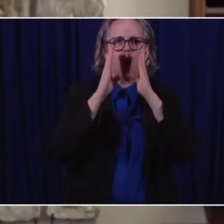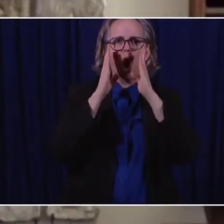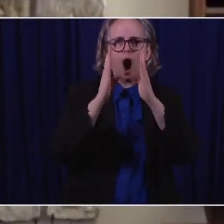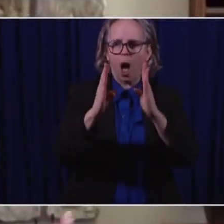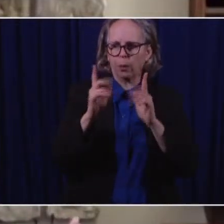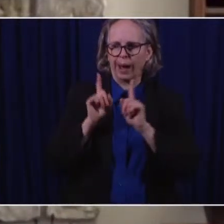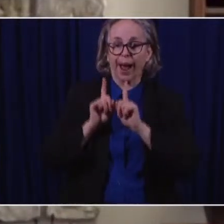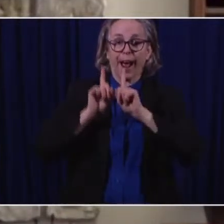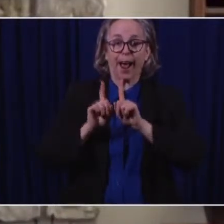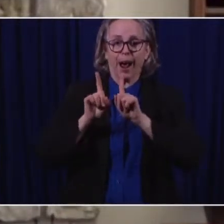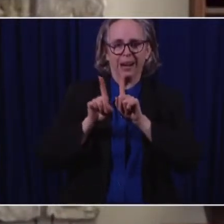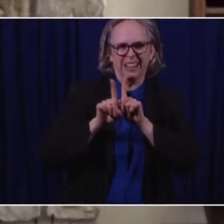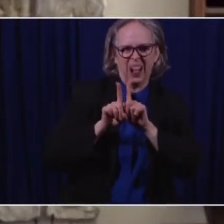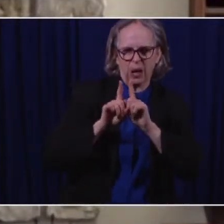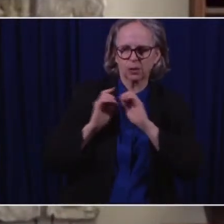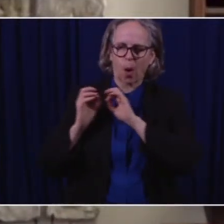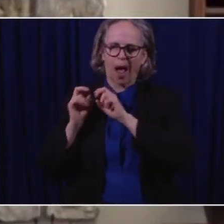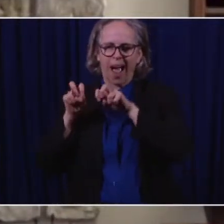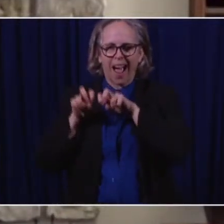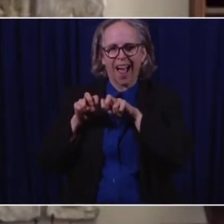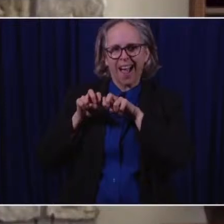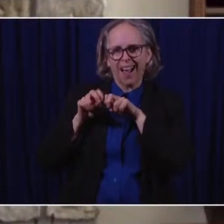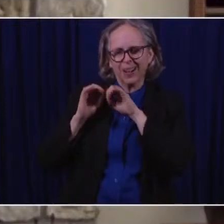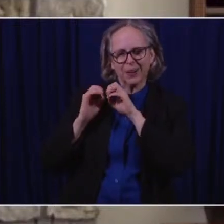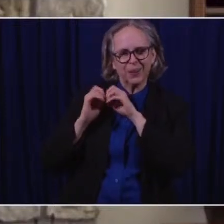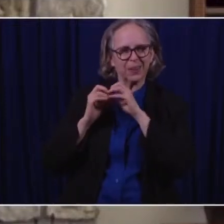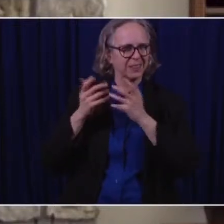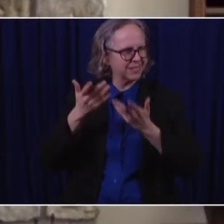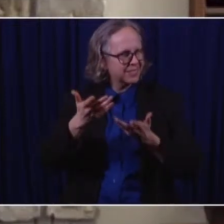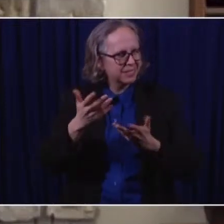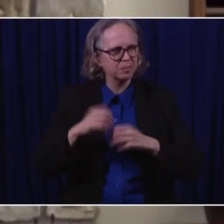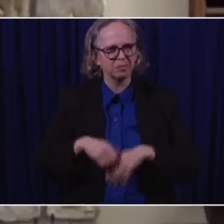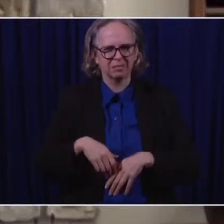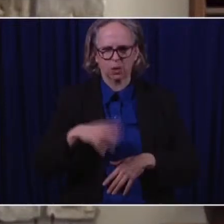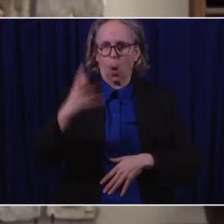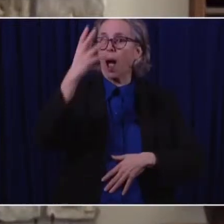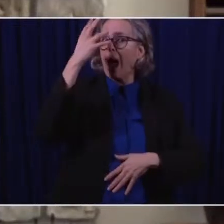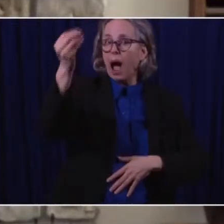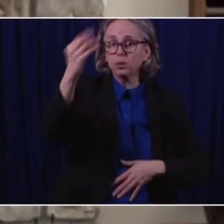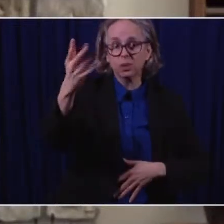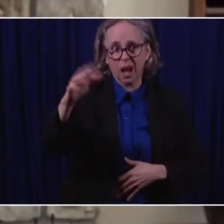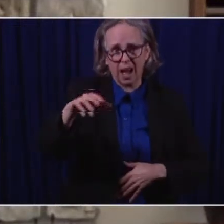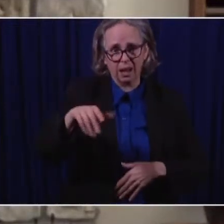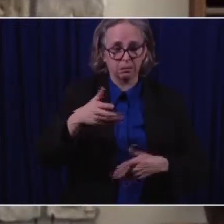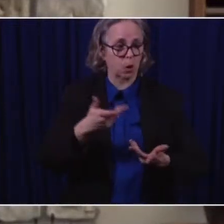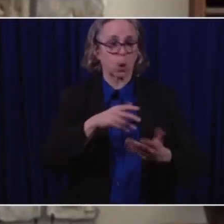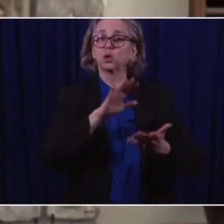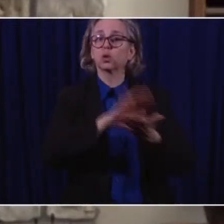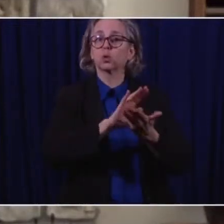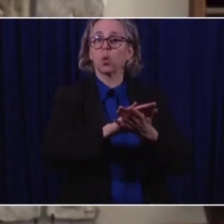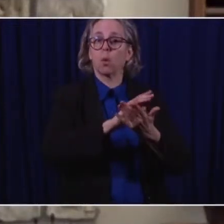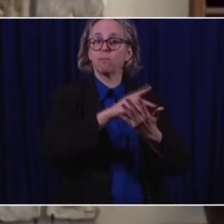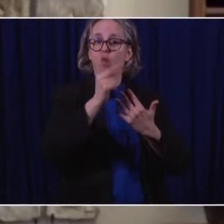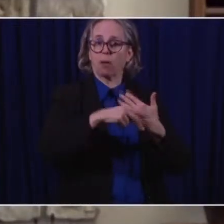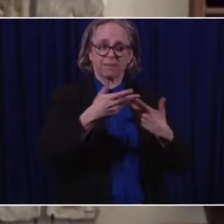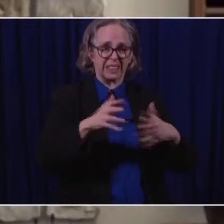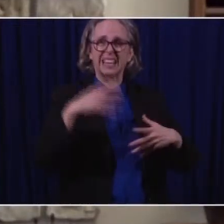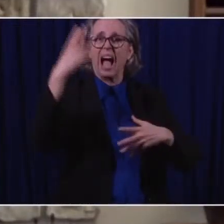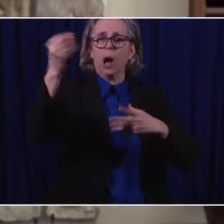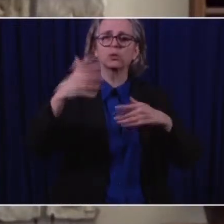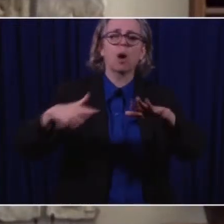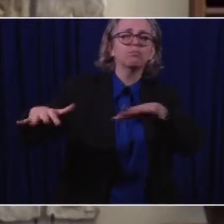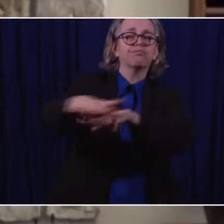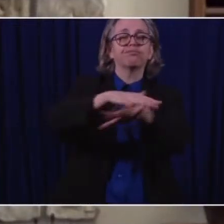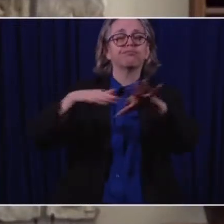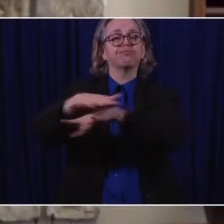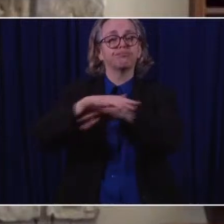likely than that, it's occurring, frankly, outside the school building where people are out doing what we all do, whether we're young people